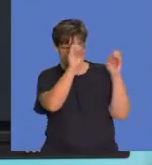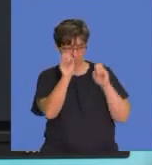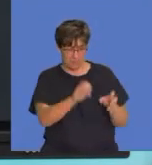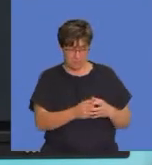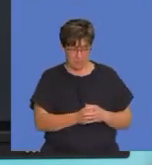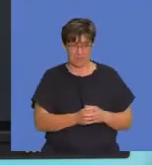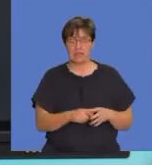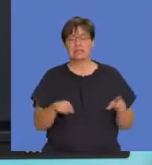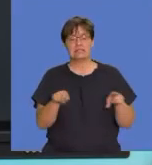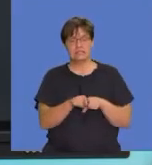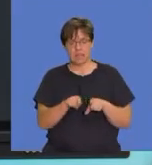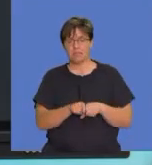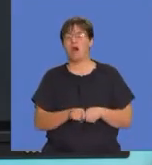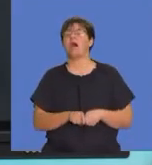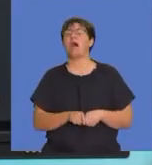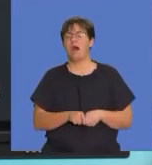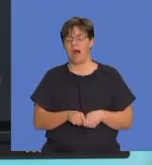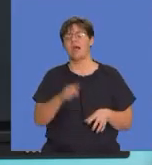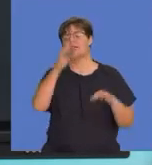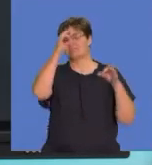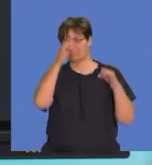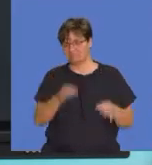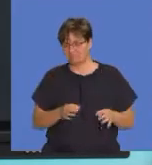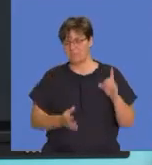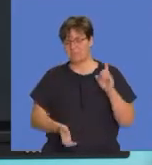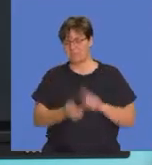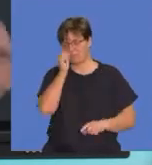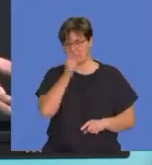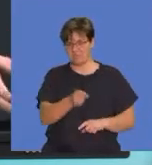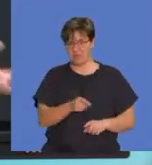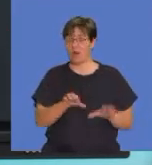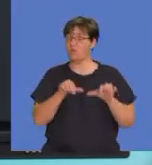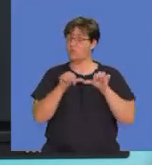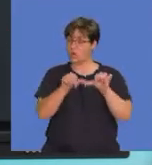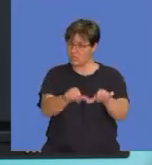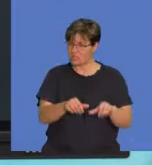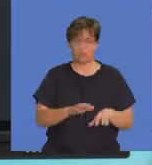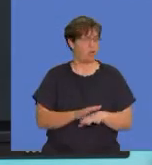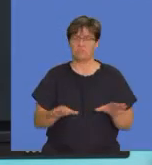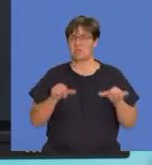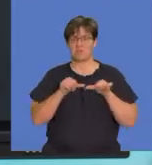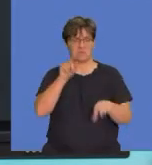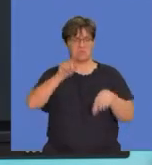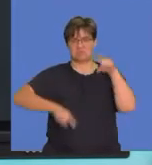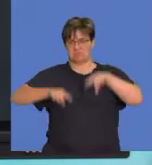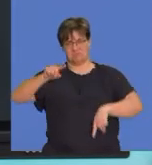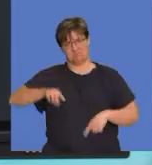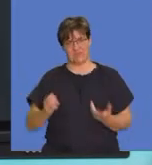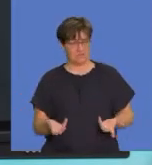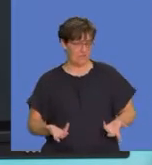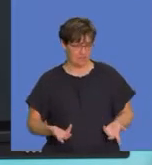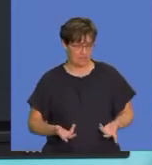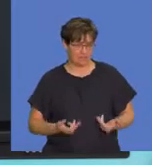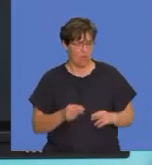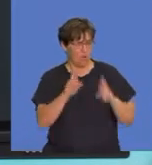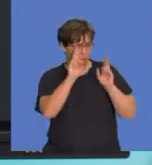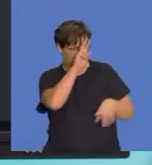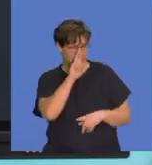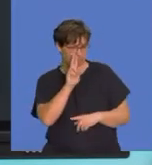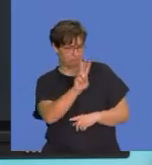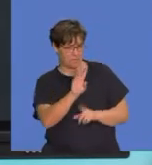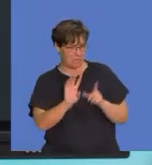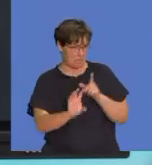and also you could conclude something about it being constant or not being constant. But I hope you saw